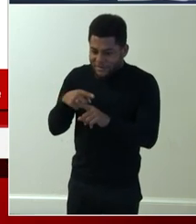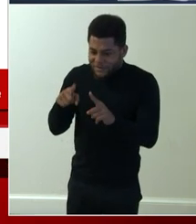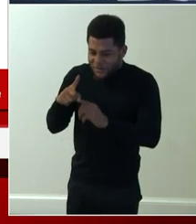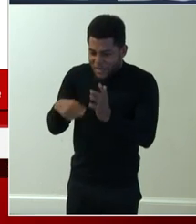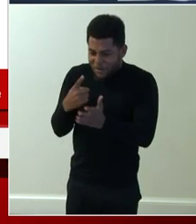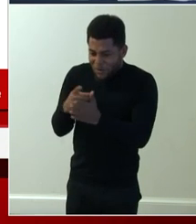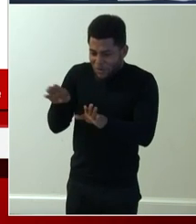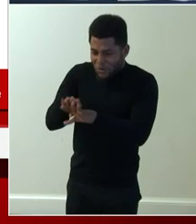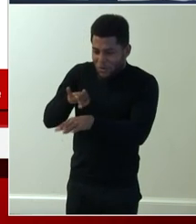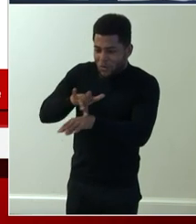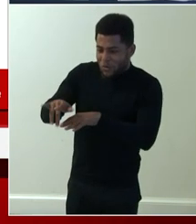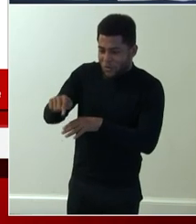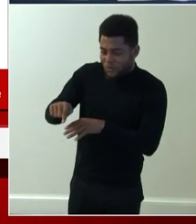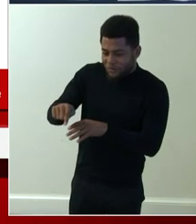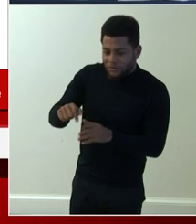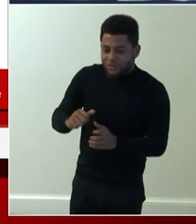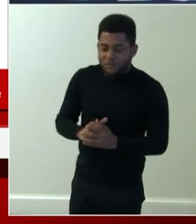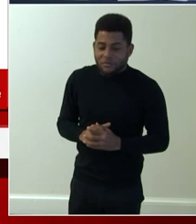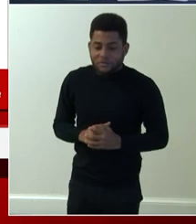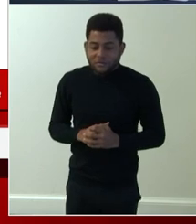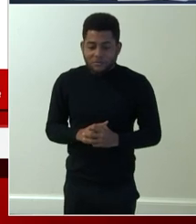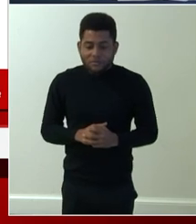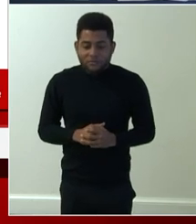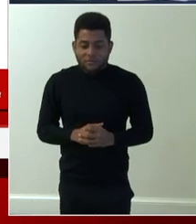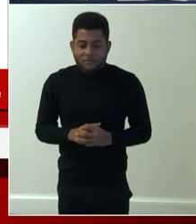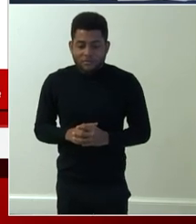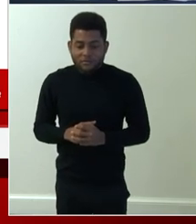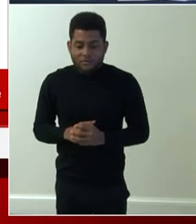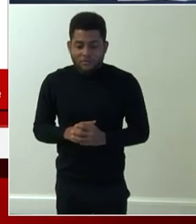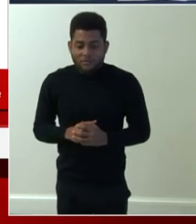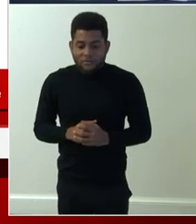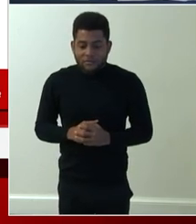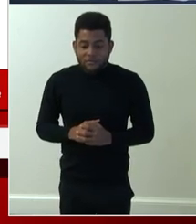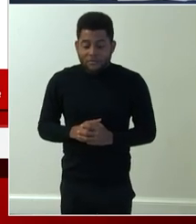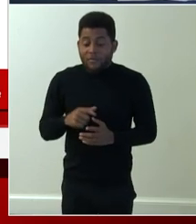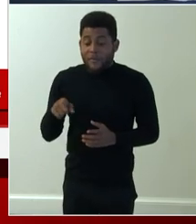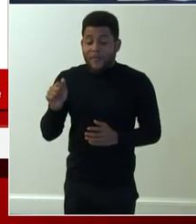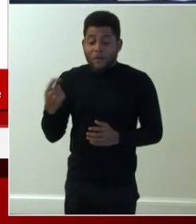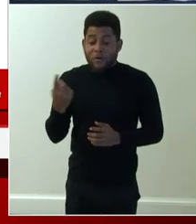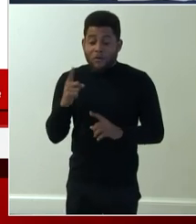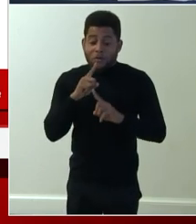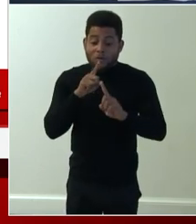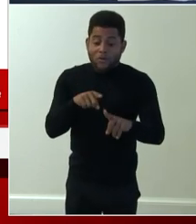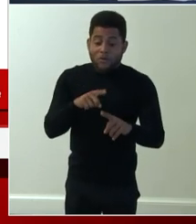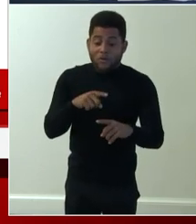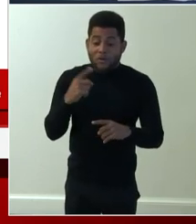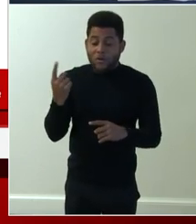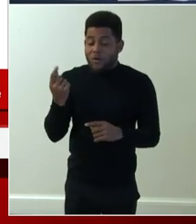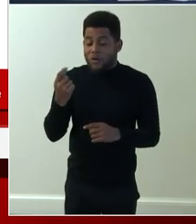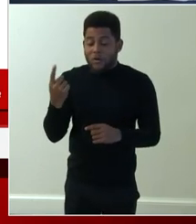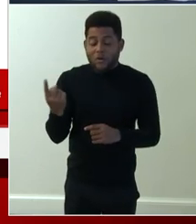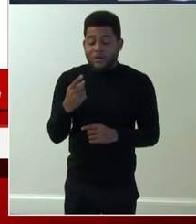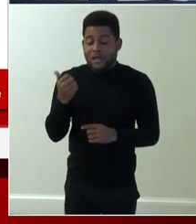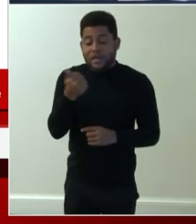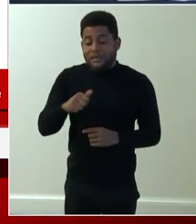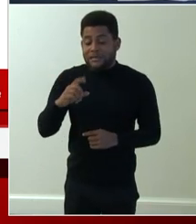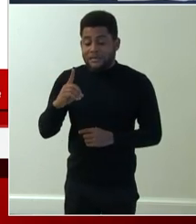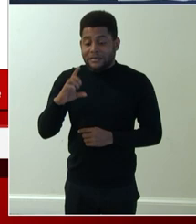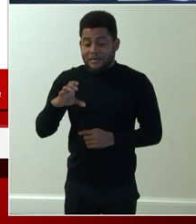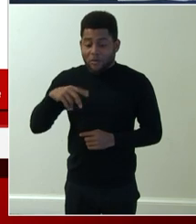to get a test in the community. You can always go to one of our district-operated walk-up sites for that free PCR